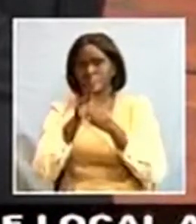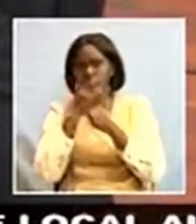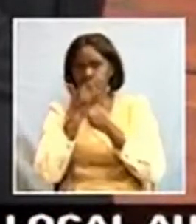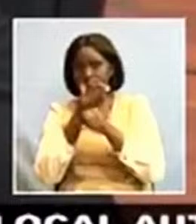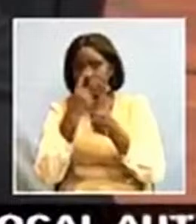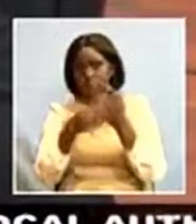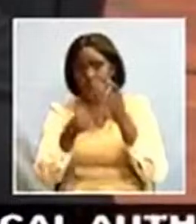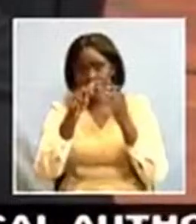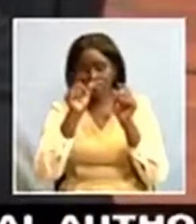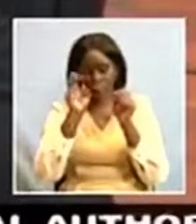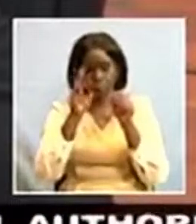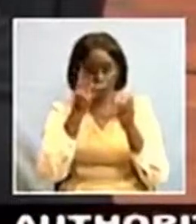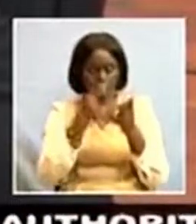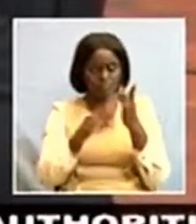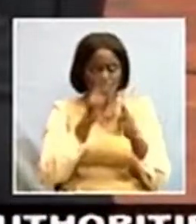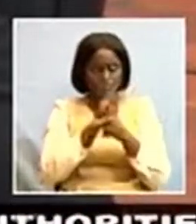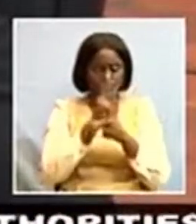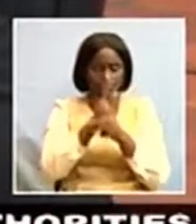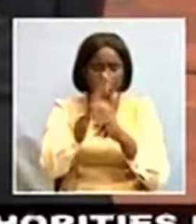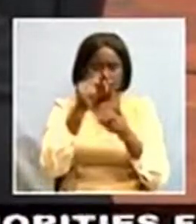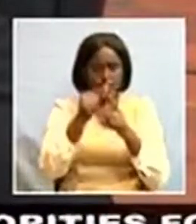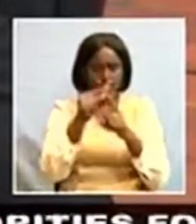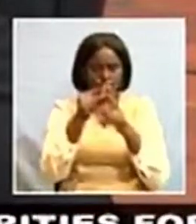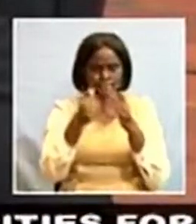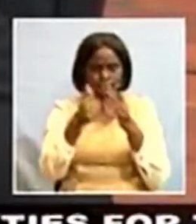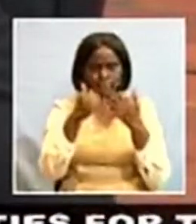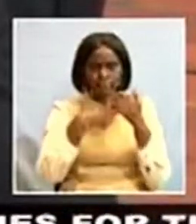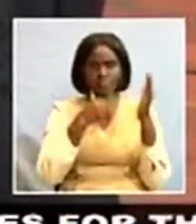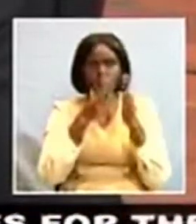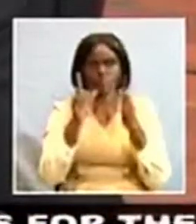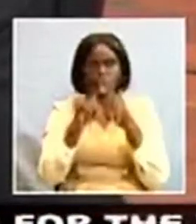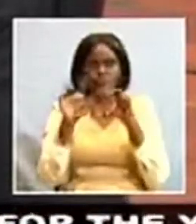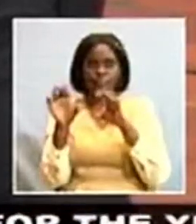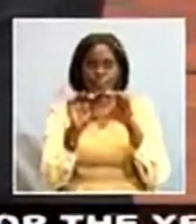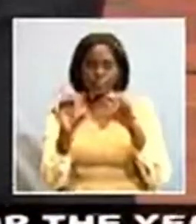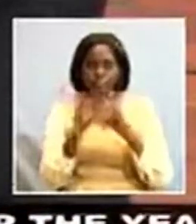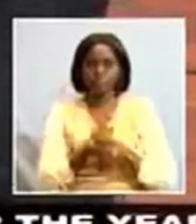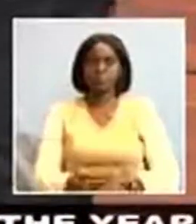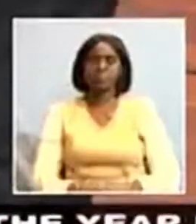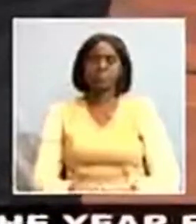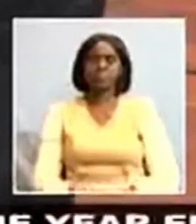that you are going to keep your words by what you have planned to do?